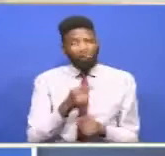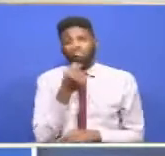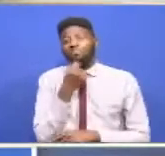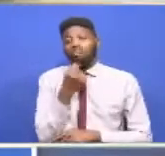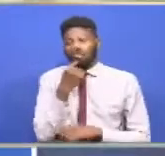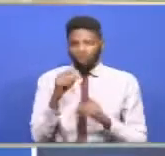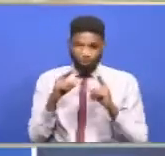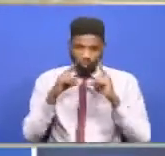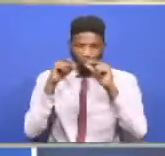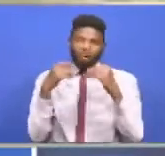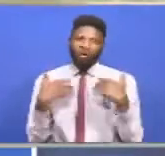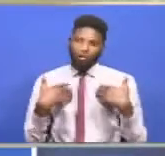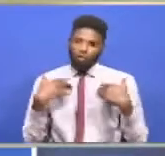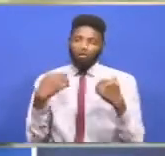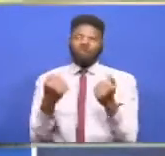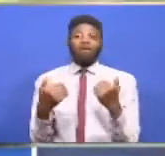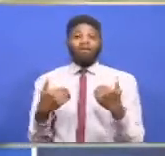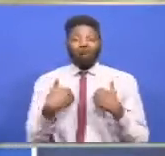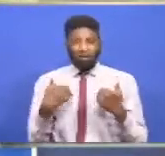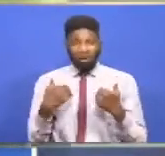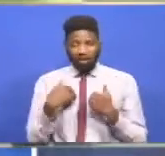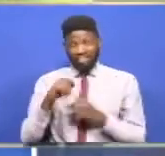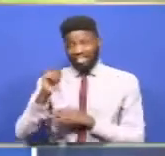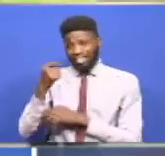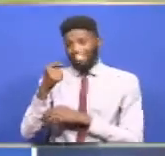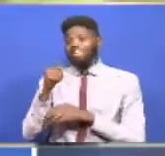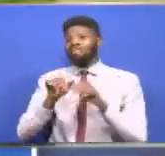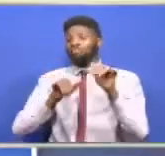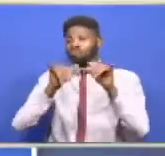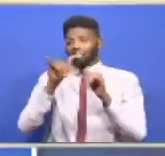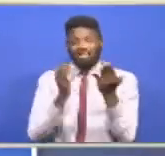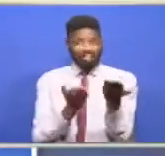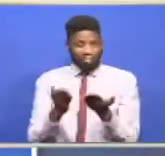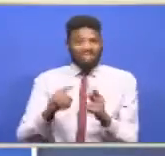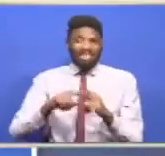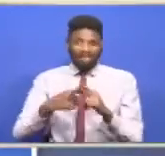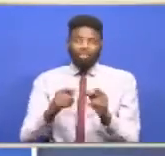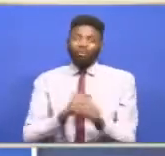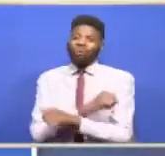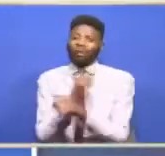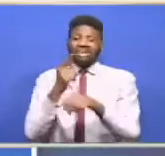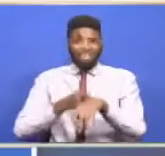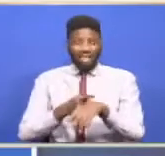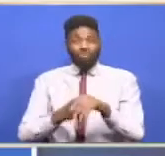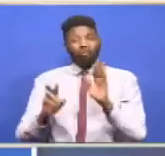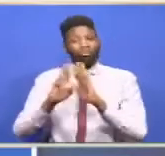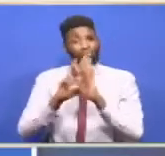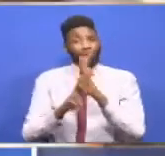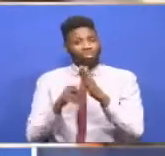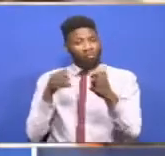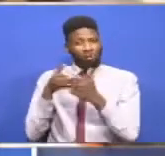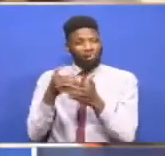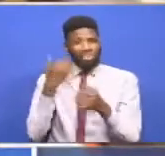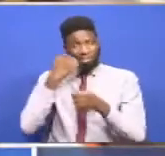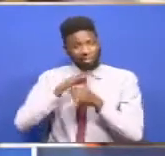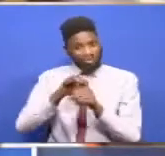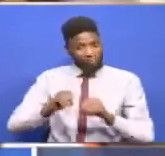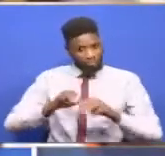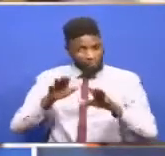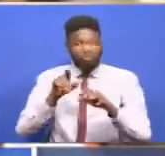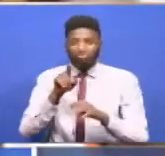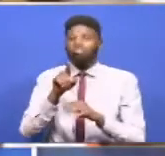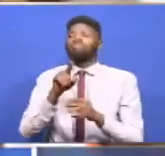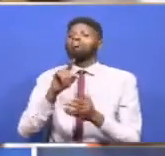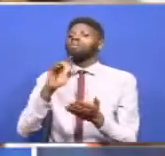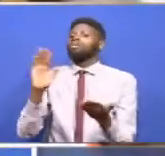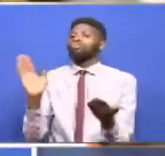exuded confidence that Kenya's aviation service will commence smoothly once COVID-19 restrictions are lifted. Congratulations to Kenya Airport